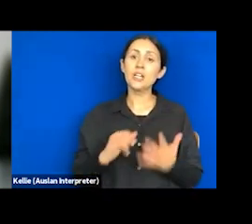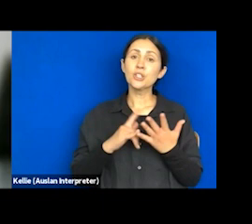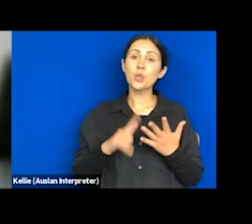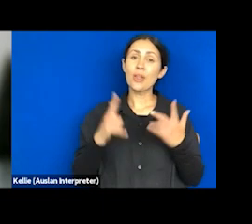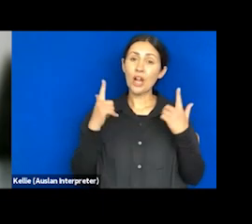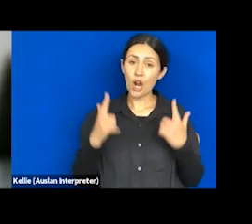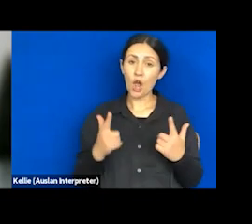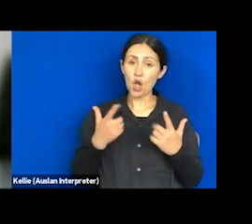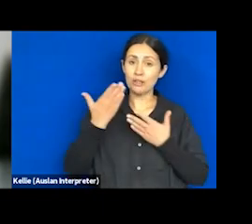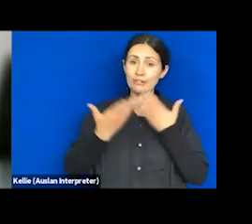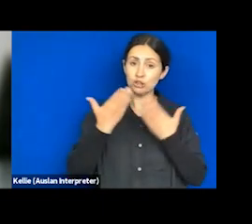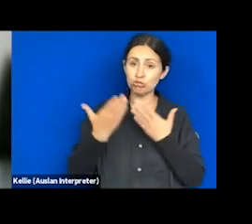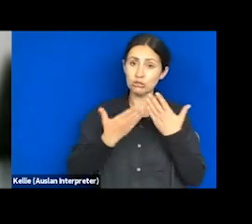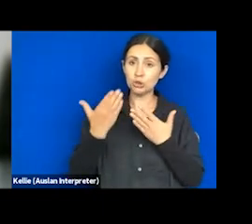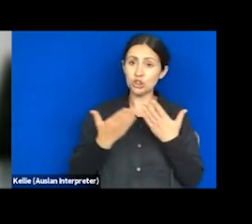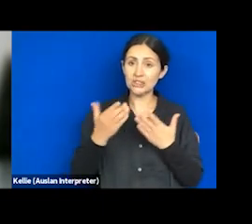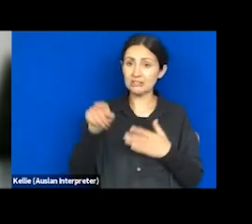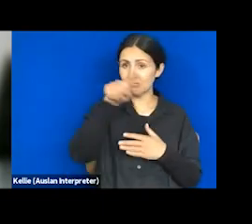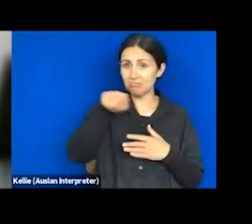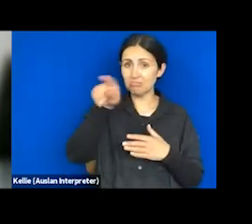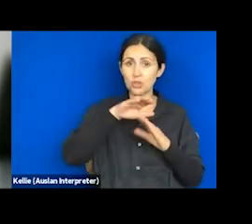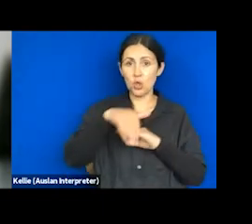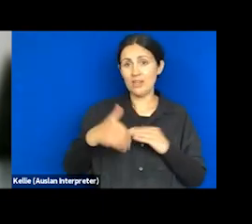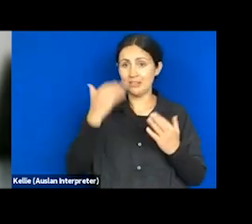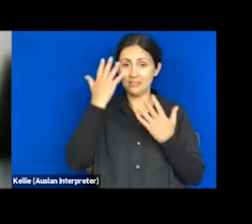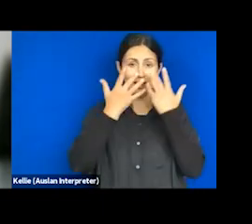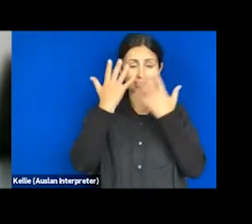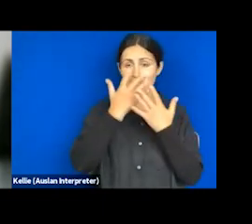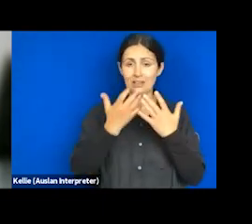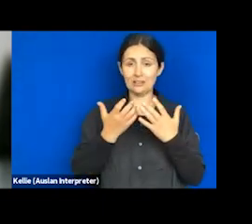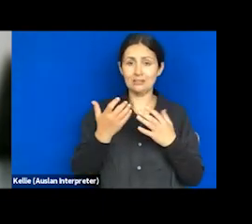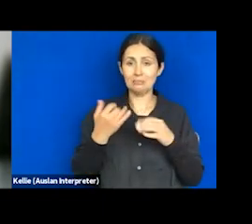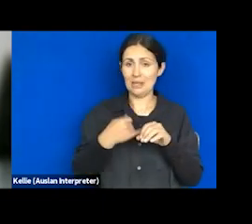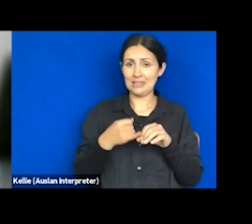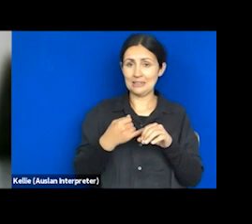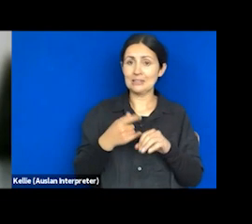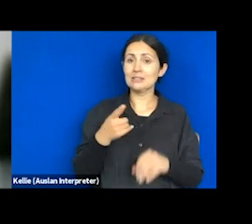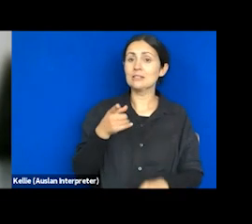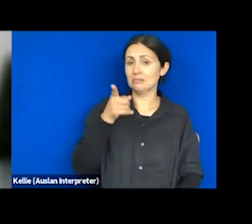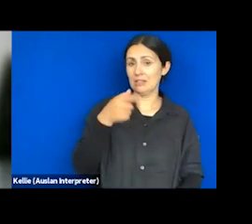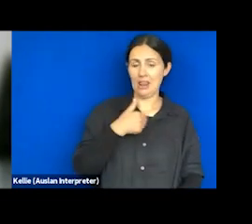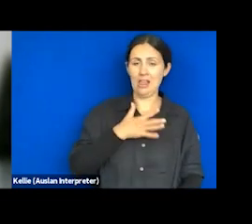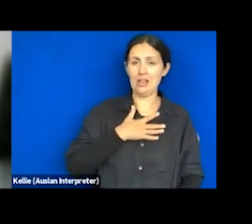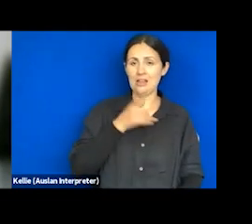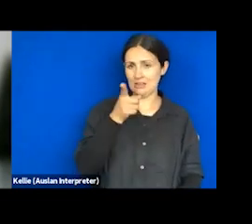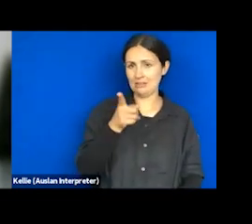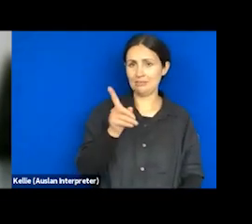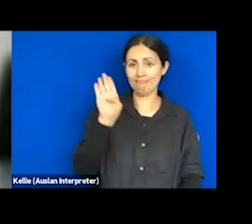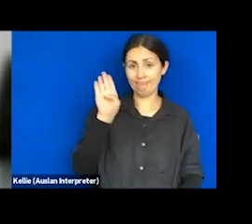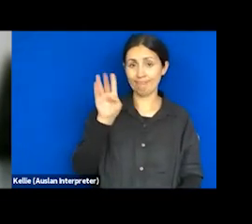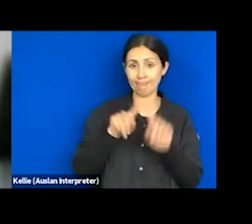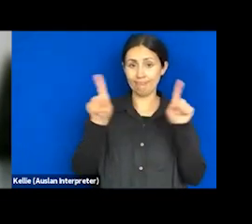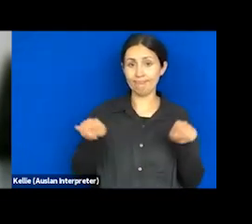of descriptions of the phenomenology of psychedelics, but this is one that I particularly like, and you can see here the